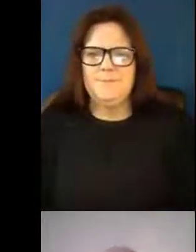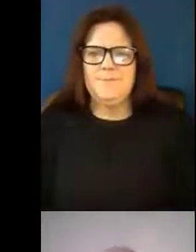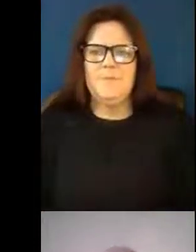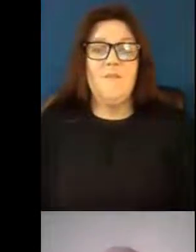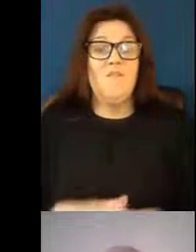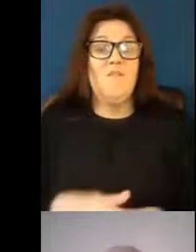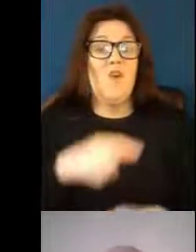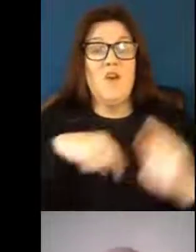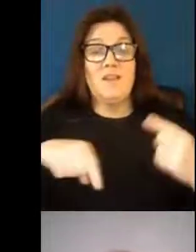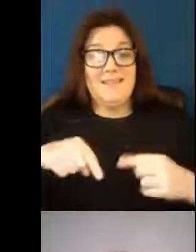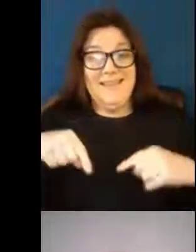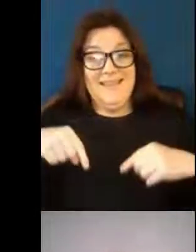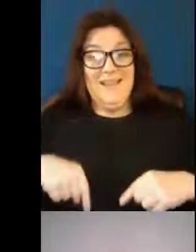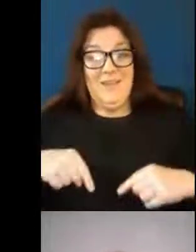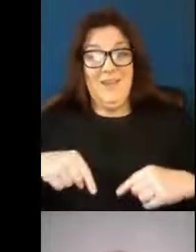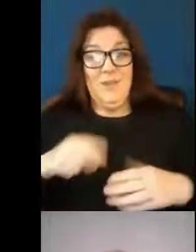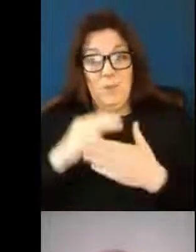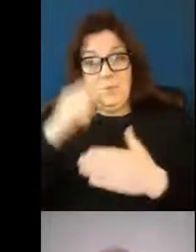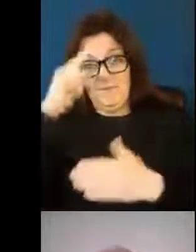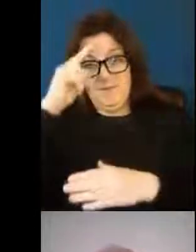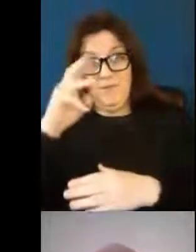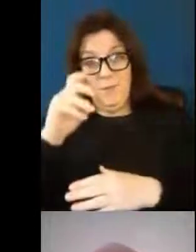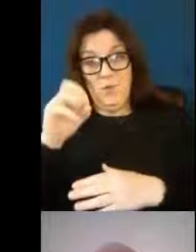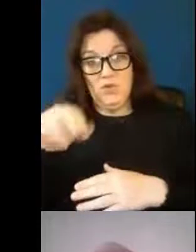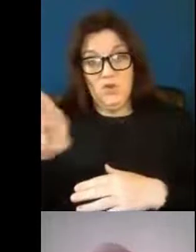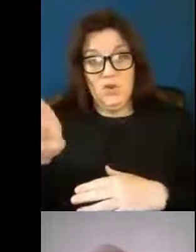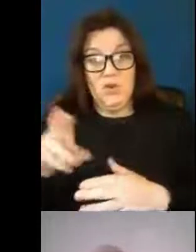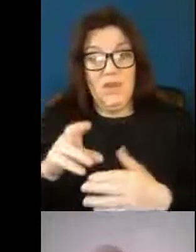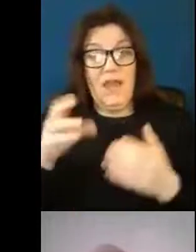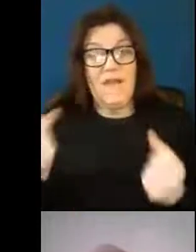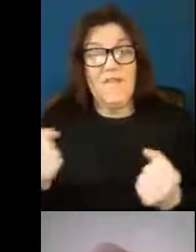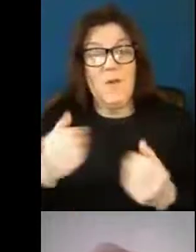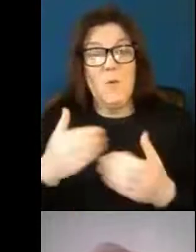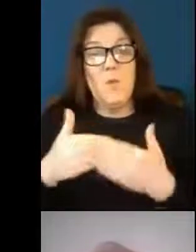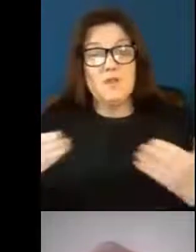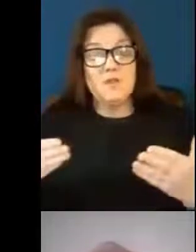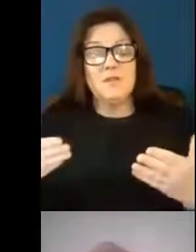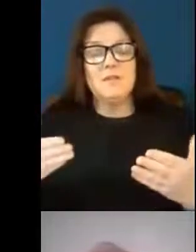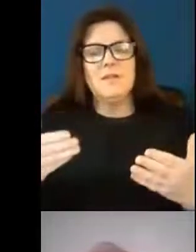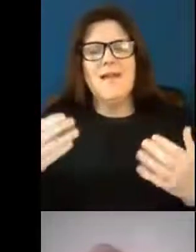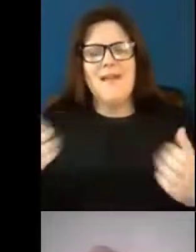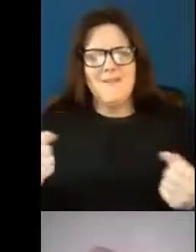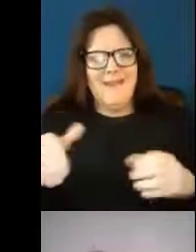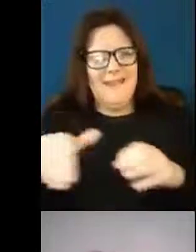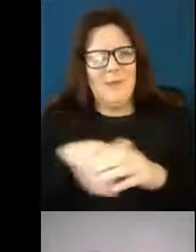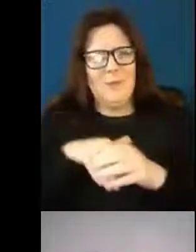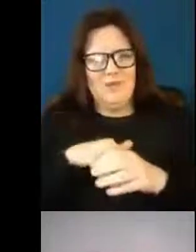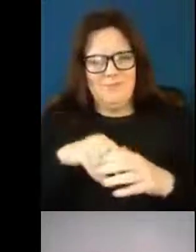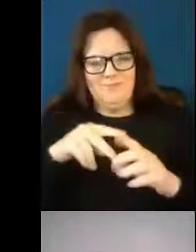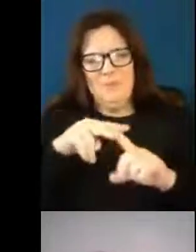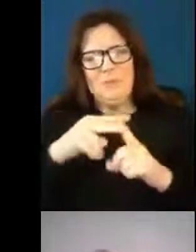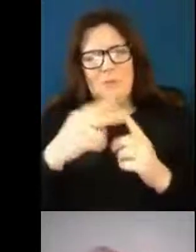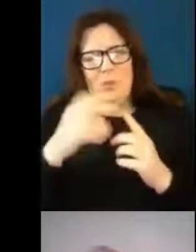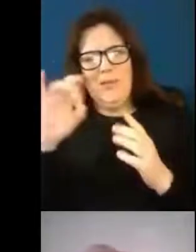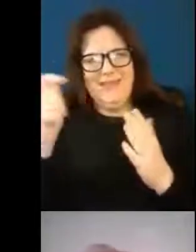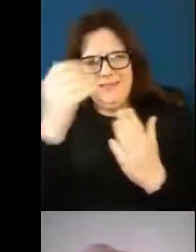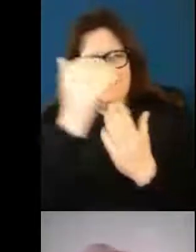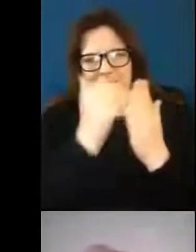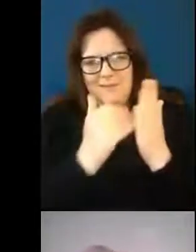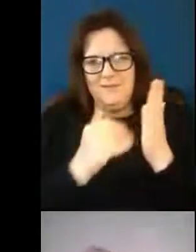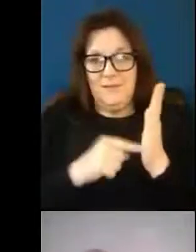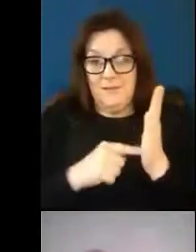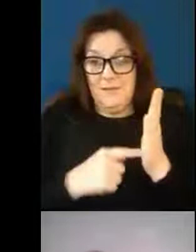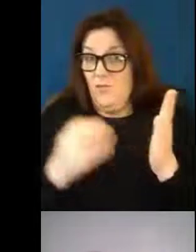here at the University of Worcester, we have what we call our inclusion toolkit. And it's great